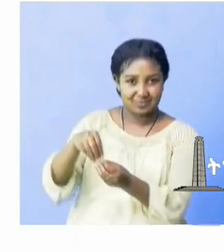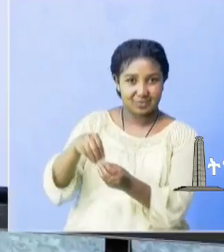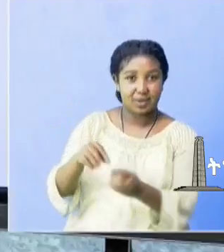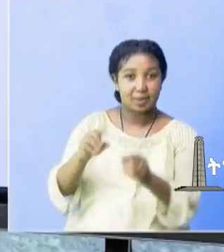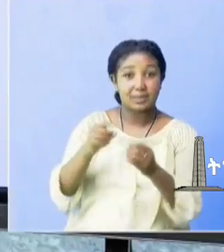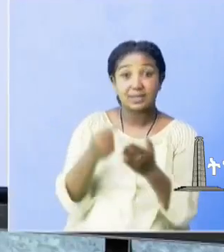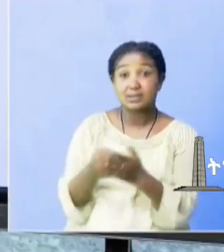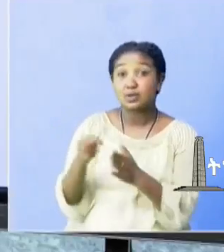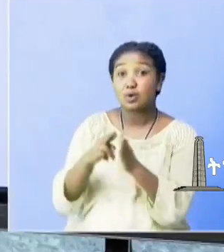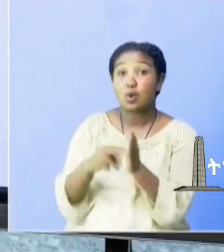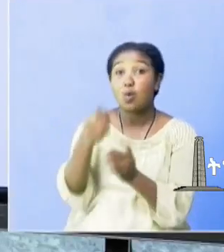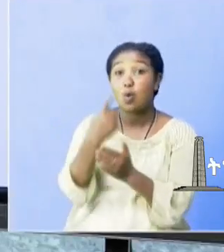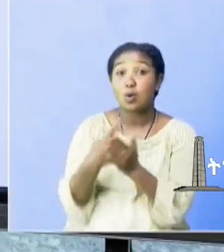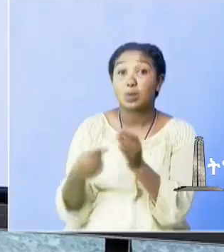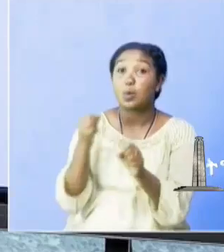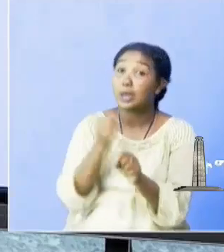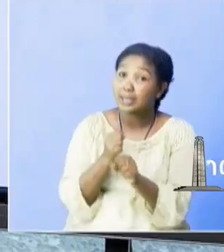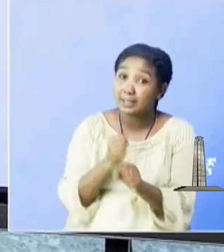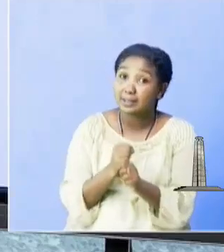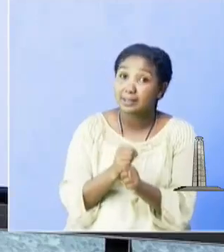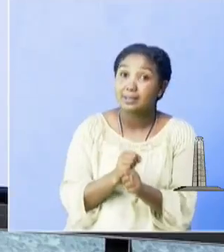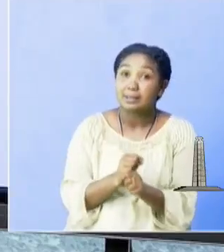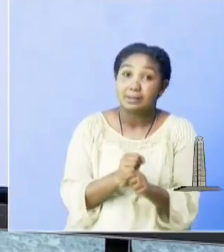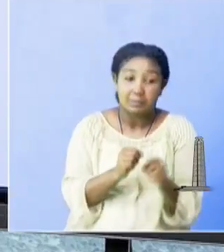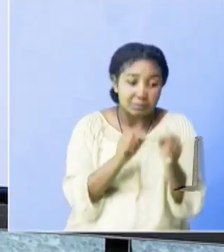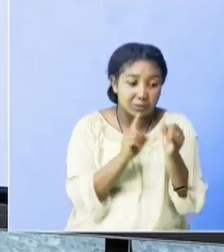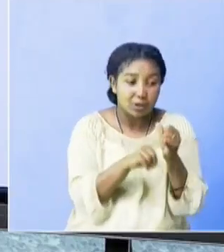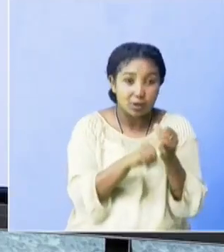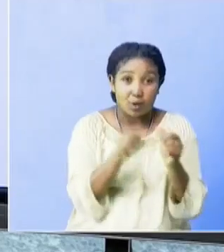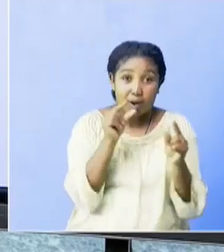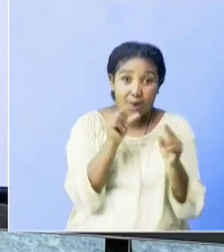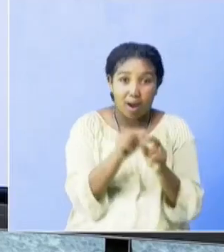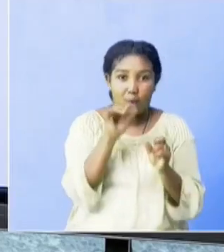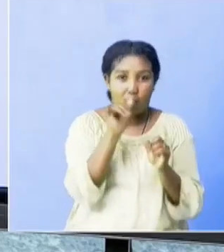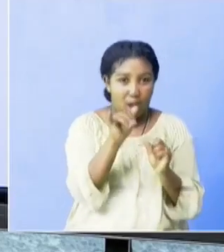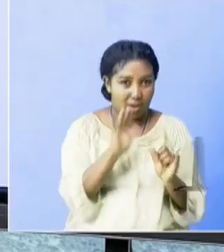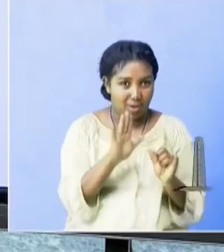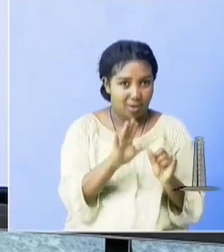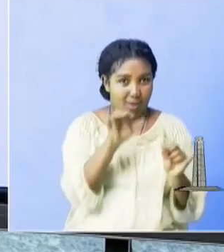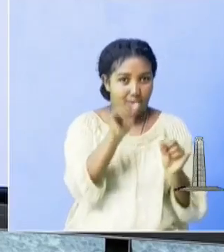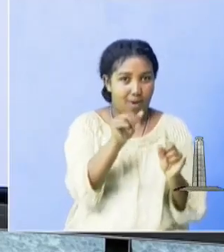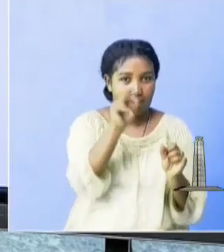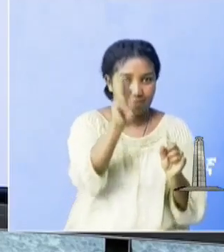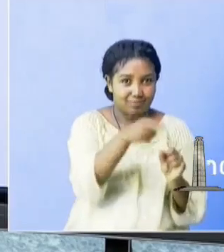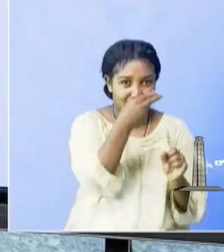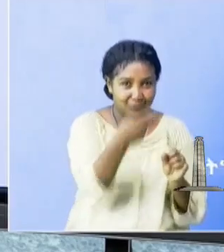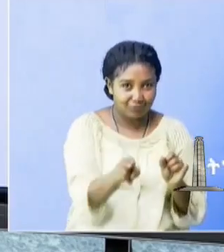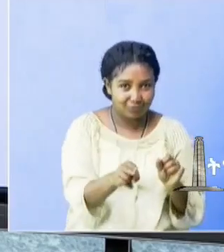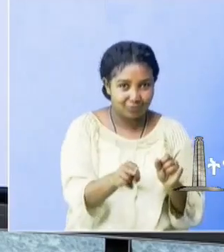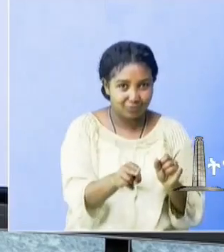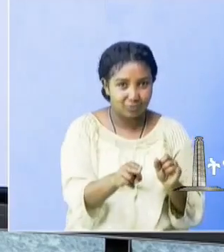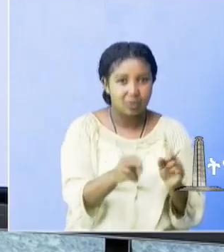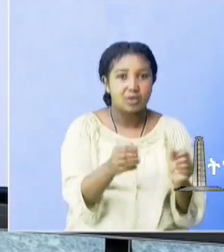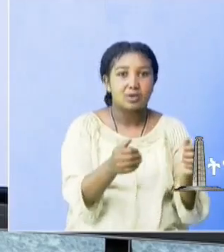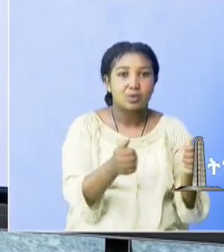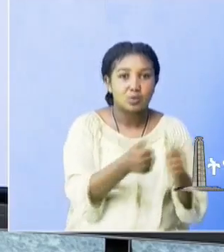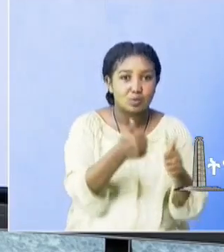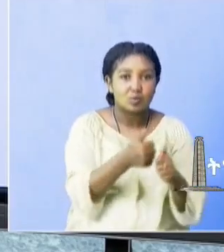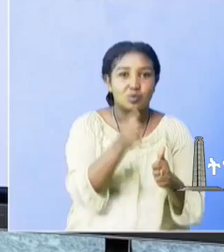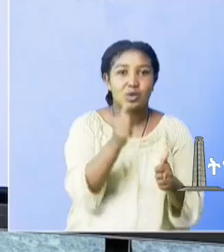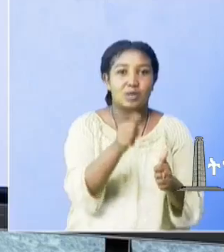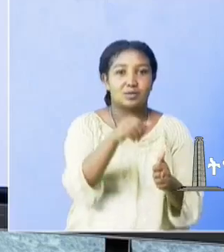But this rule only working if the last word Y followed by consonant like